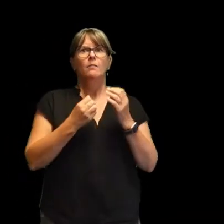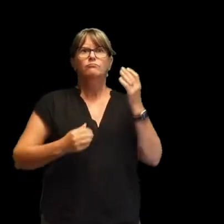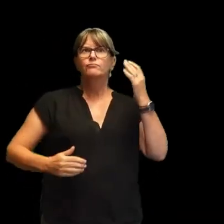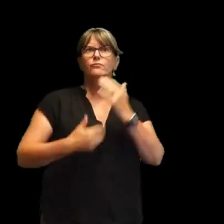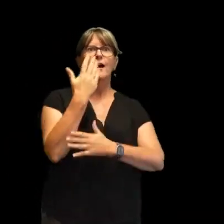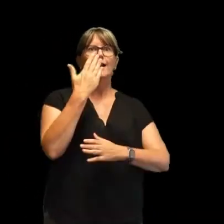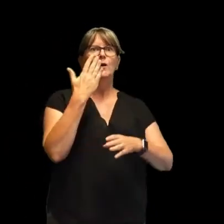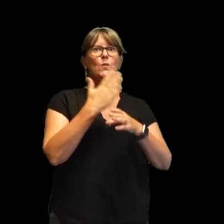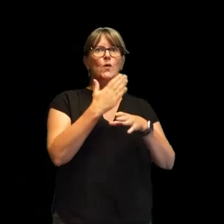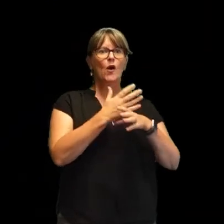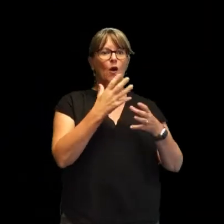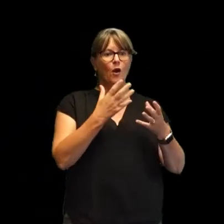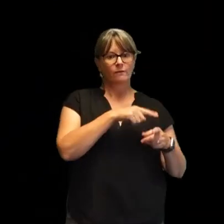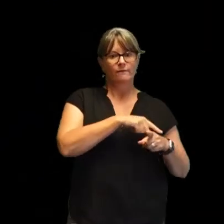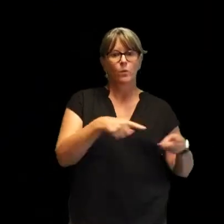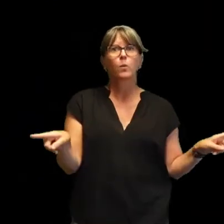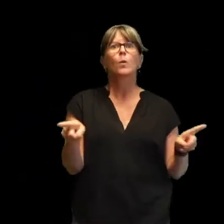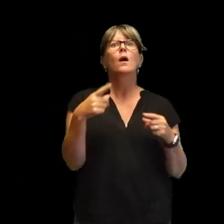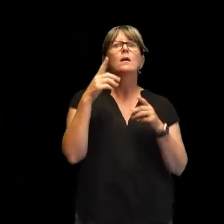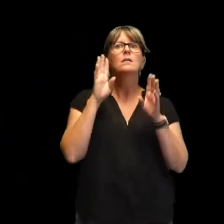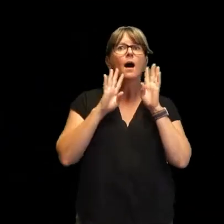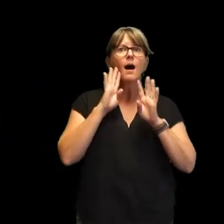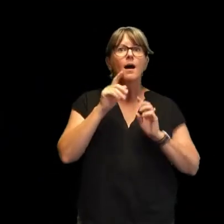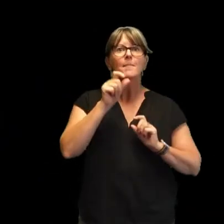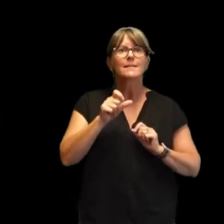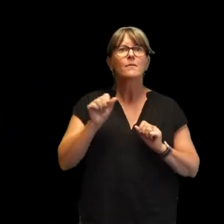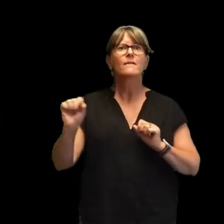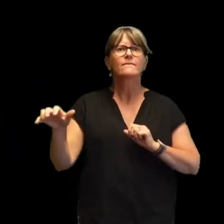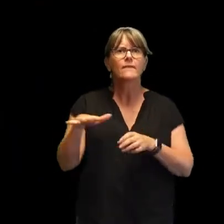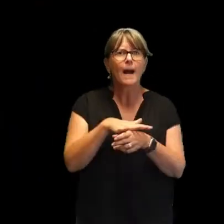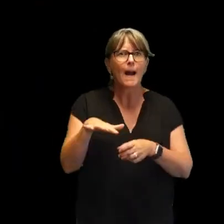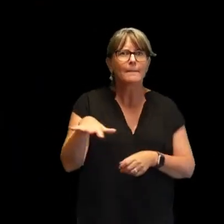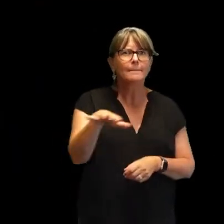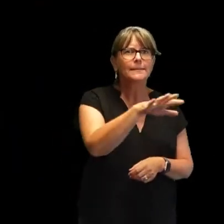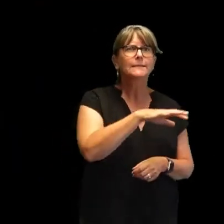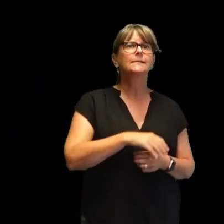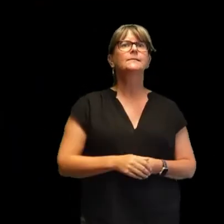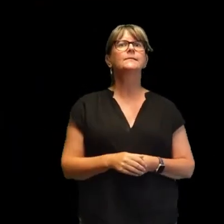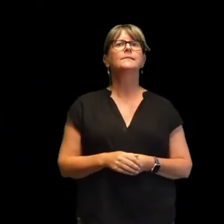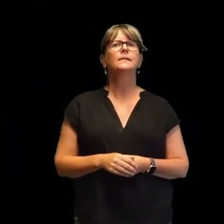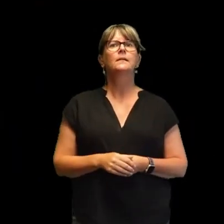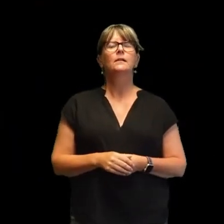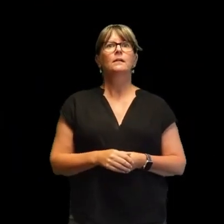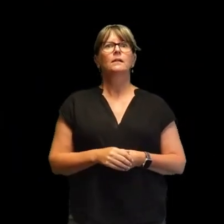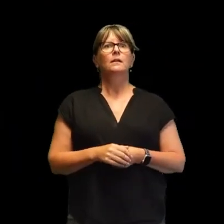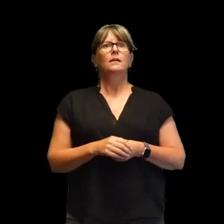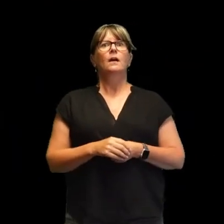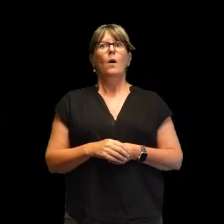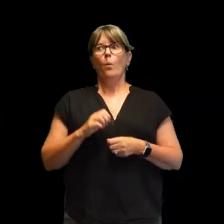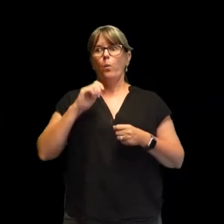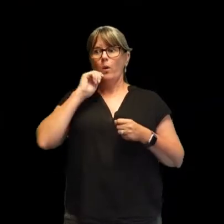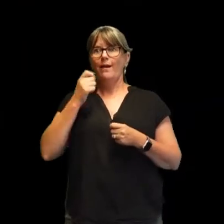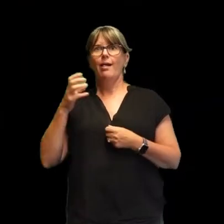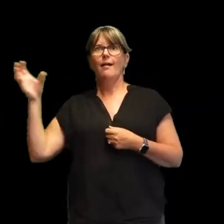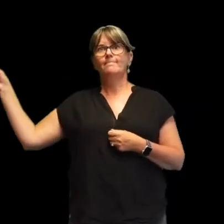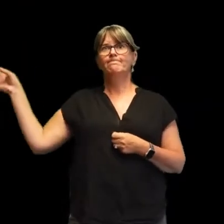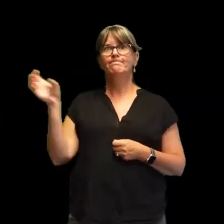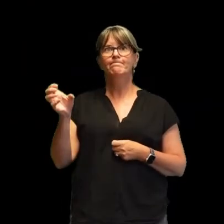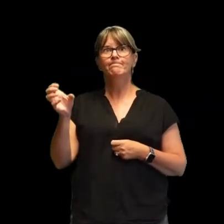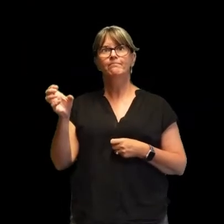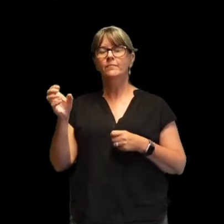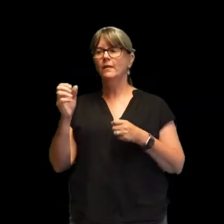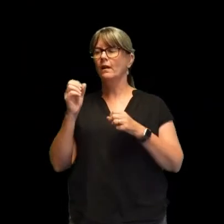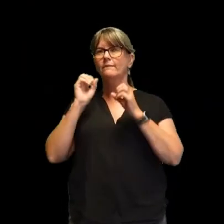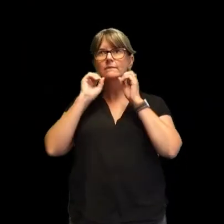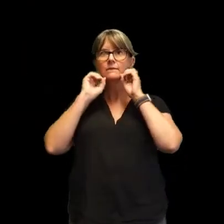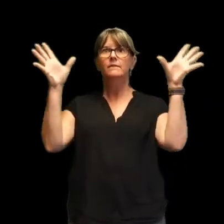for young people and their families. And to do that, we're going to be working with an icon of British contemporary dance, Lee Anderson. Lee is